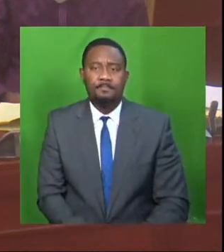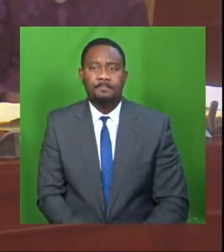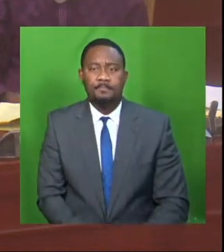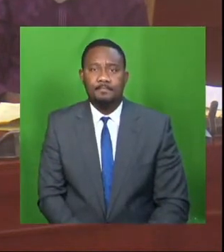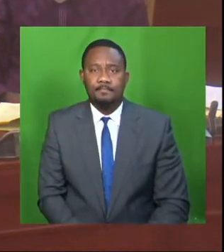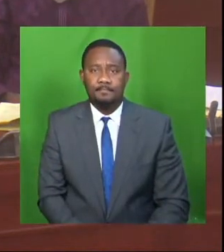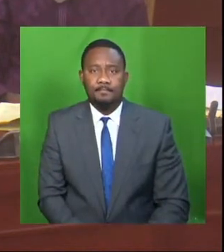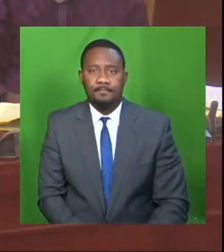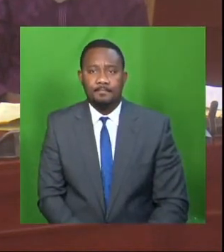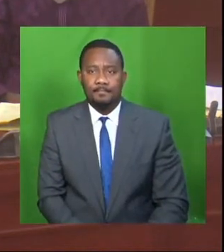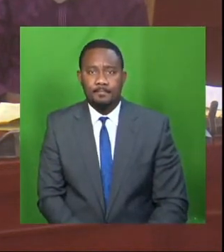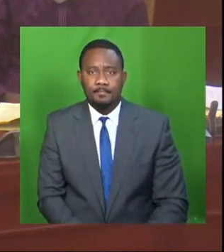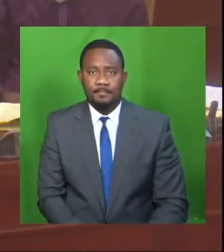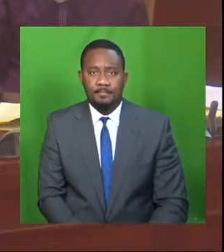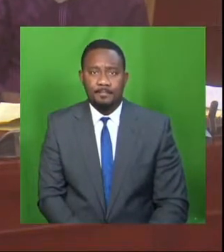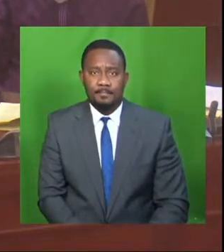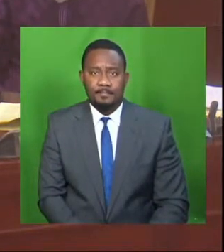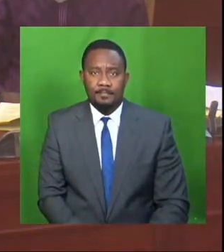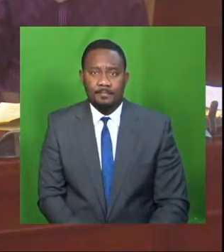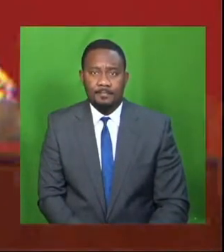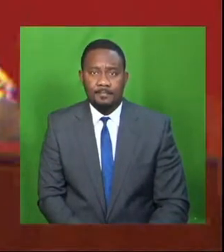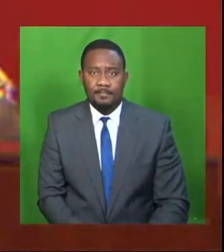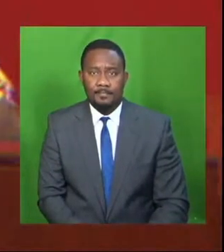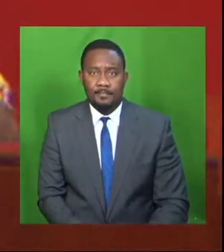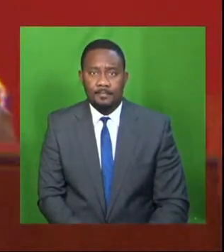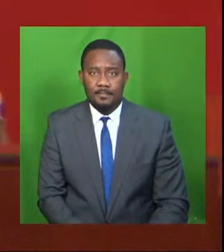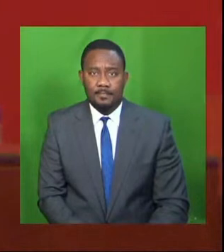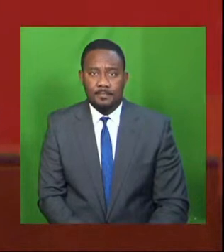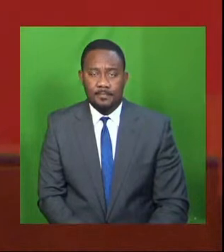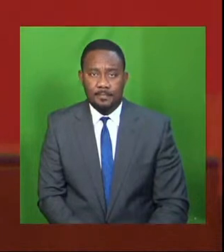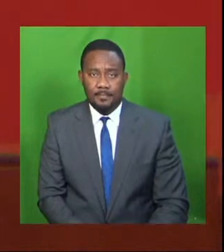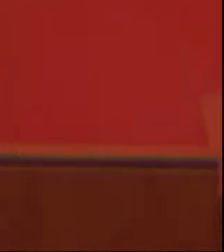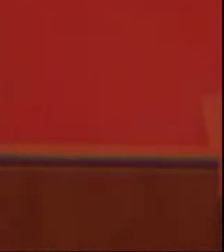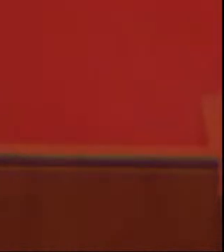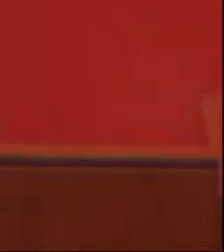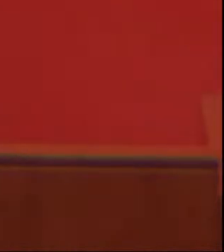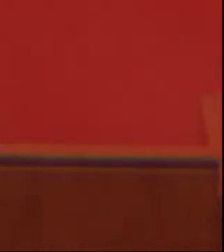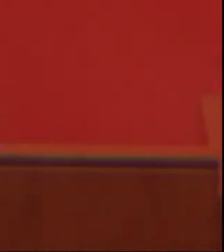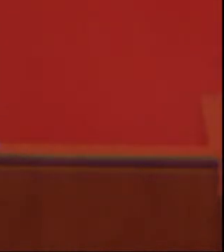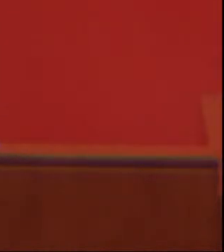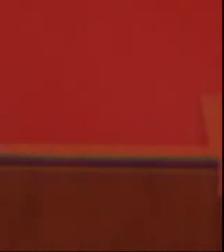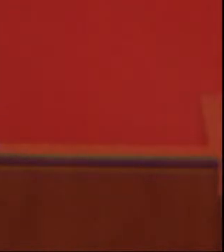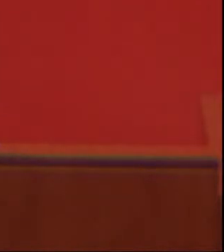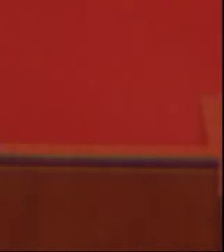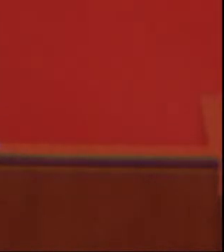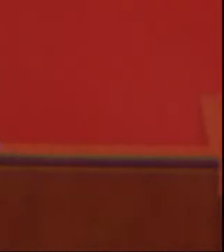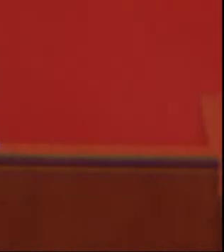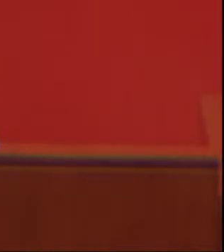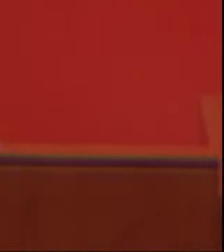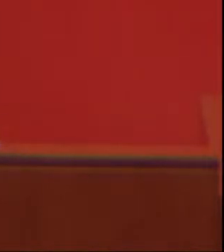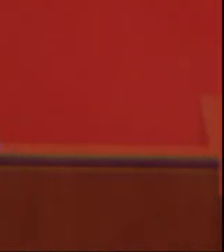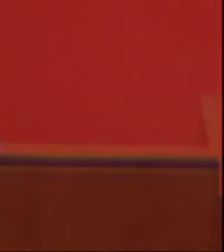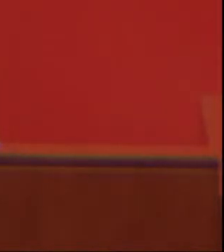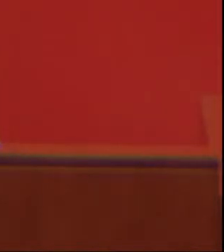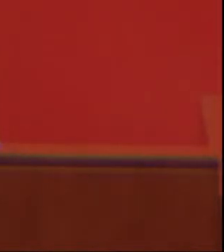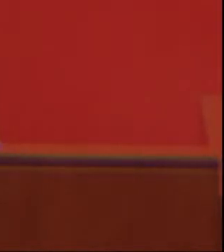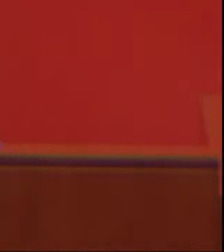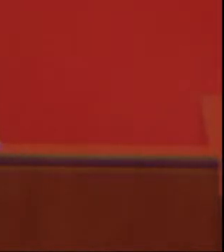probably continue his borrowing if he pleases to have the support of this House. we have